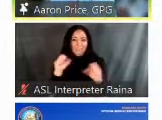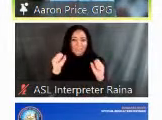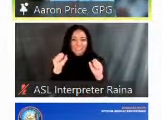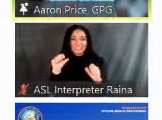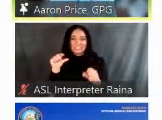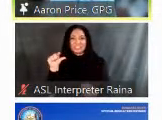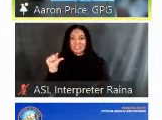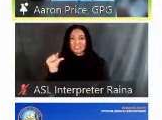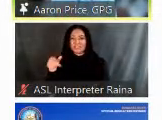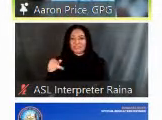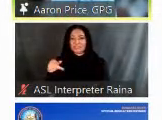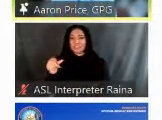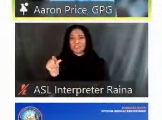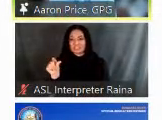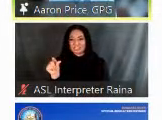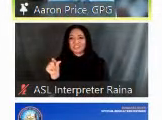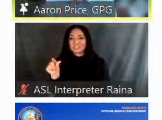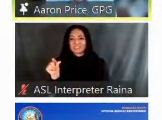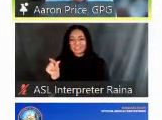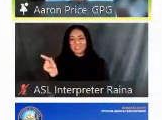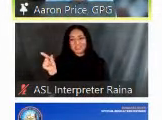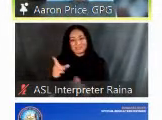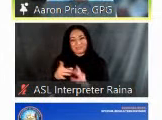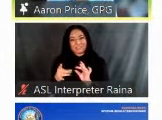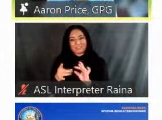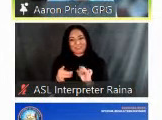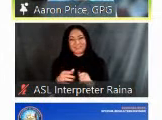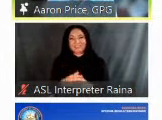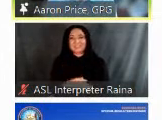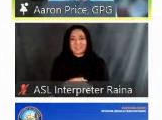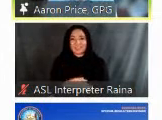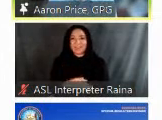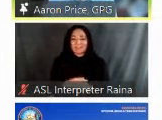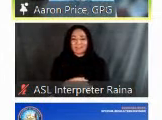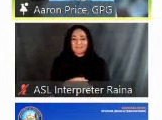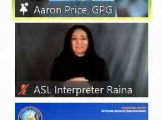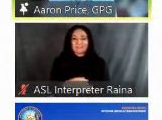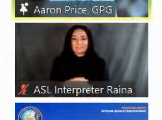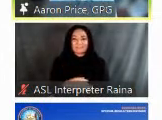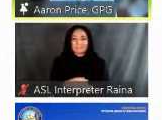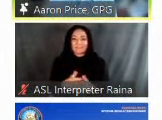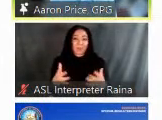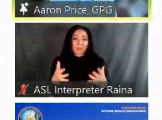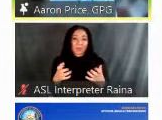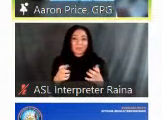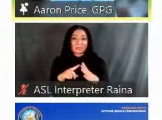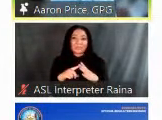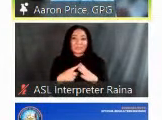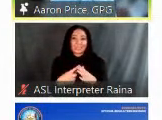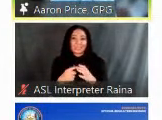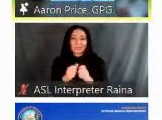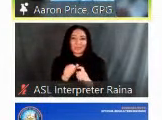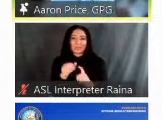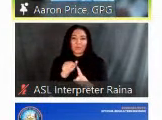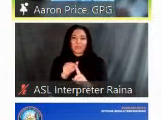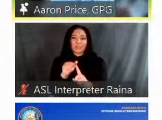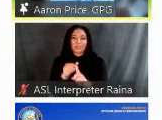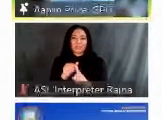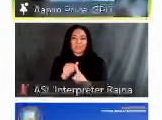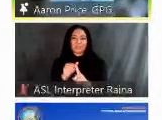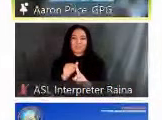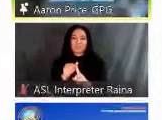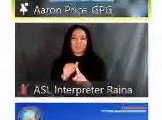at GPG, as Shanna just mentioned. And I'd like to just begin with a reminder of the